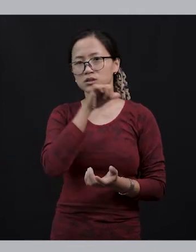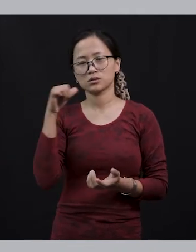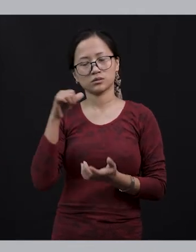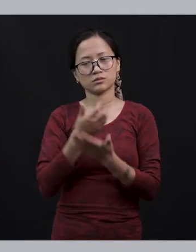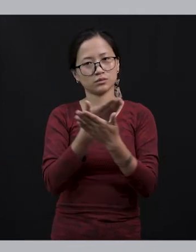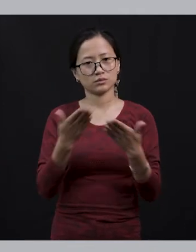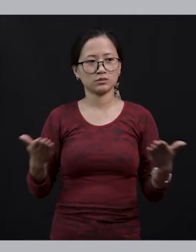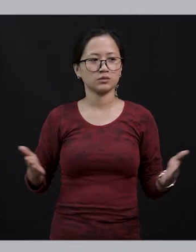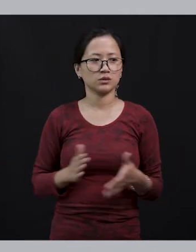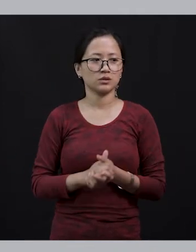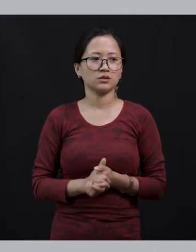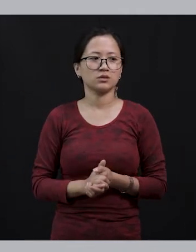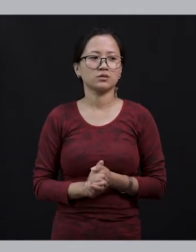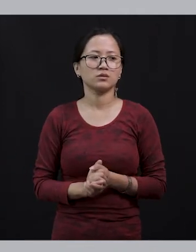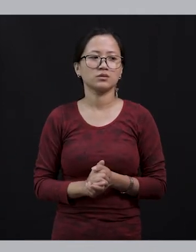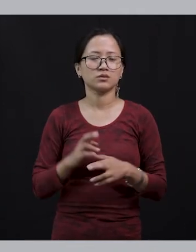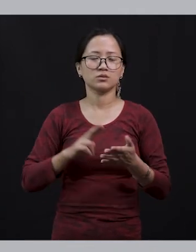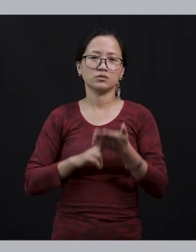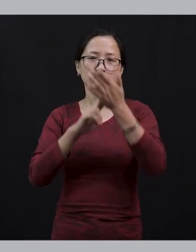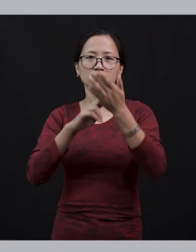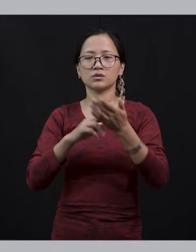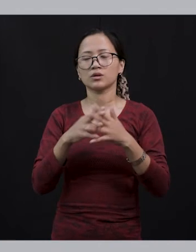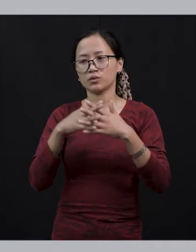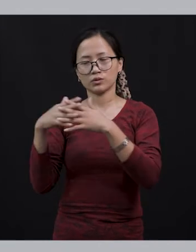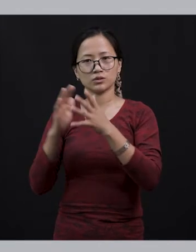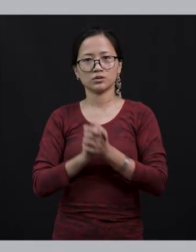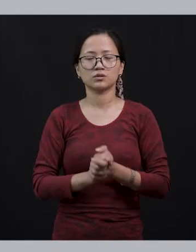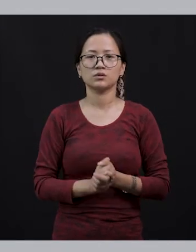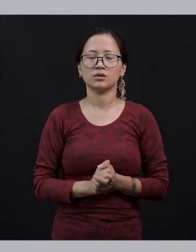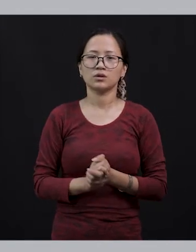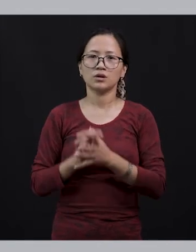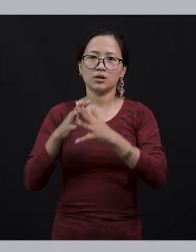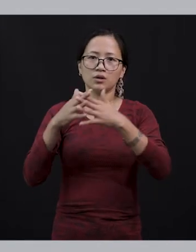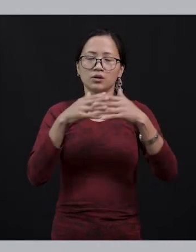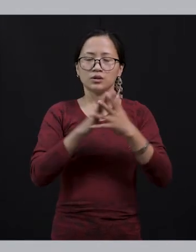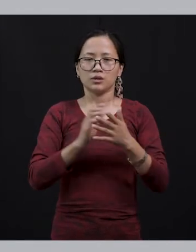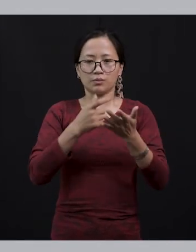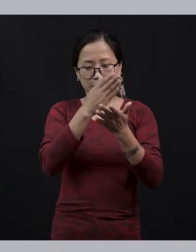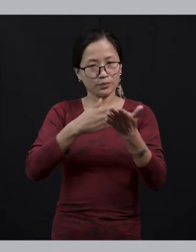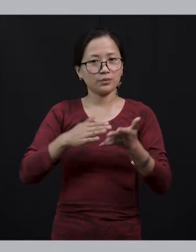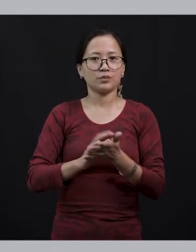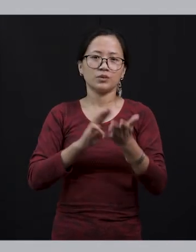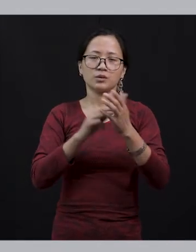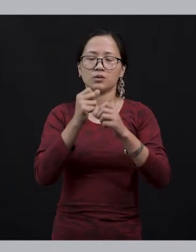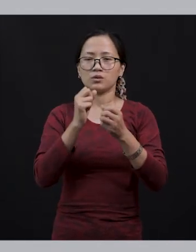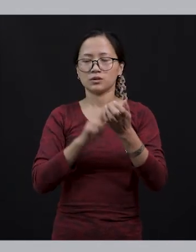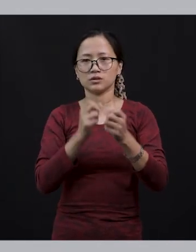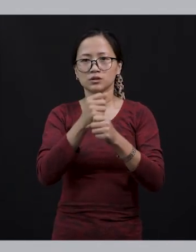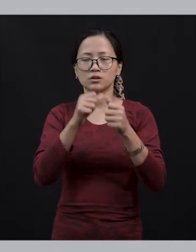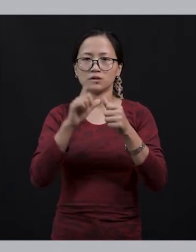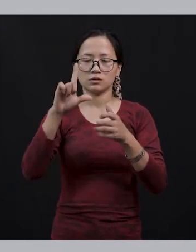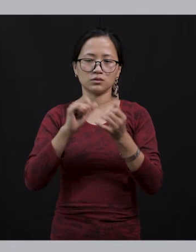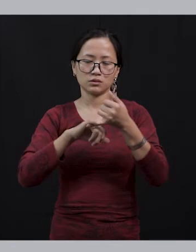them. He fortified the northwestern boundary against the invasion of Mongols. Then he believed in